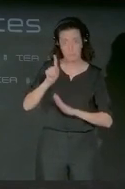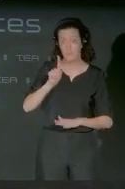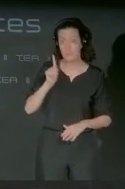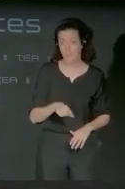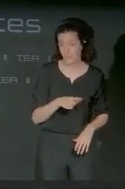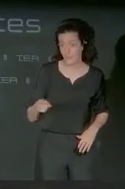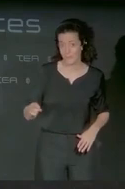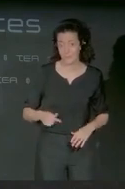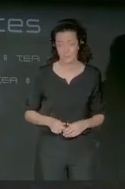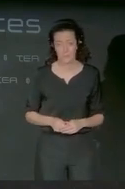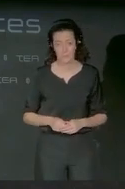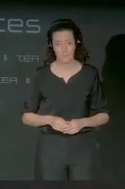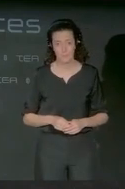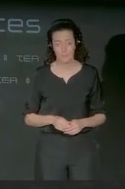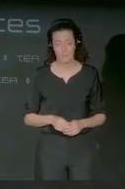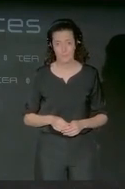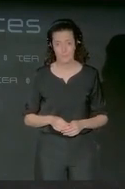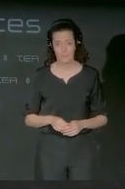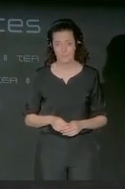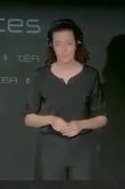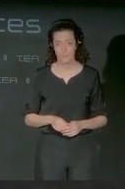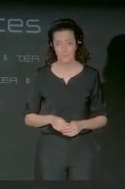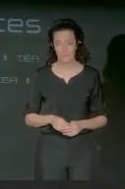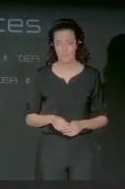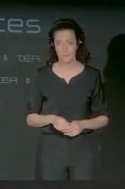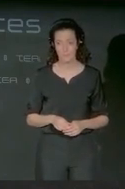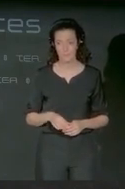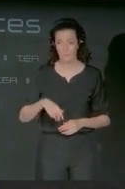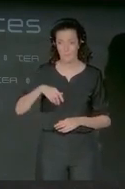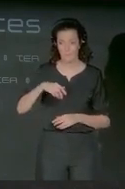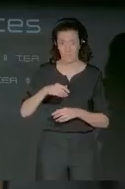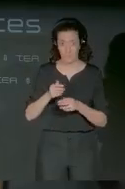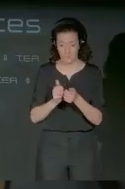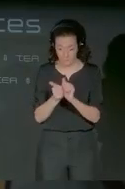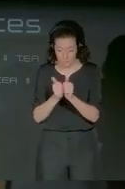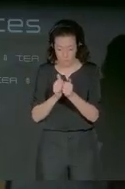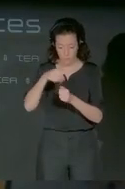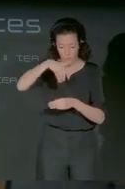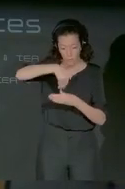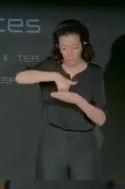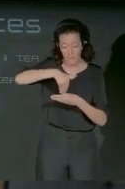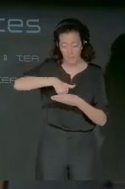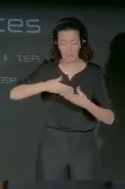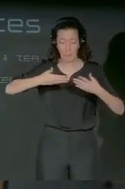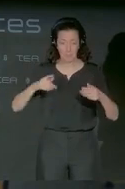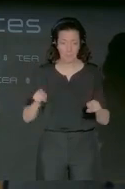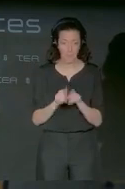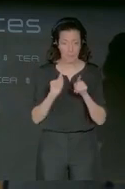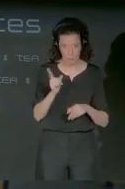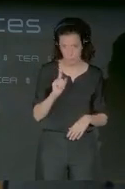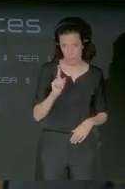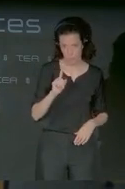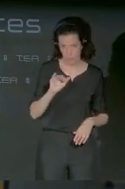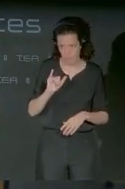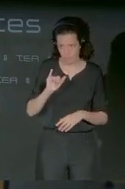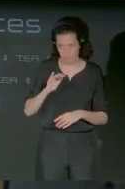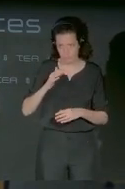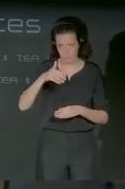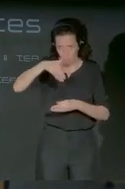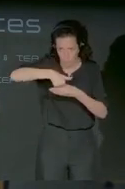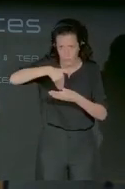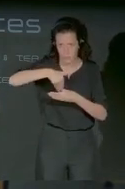that we are engaging with is not indifferent, culturally speaking. Mm-hmm. And of course, on the cultural side, we often, our focus is